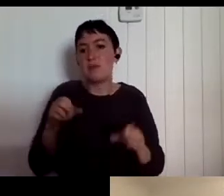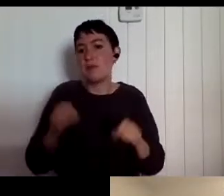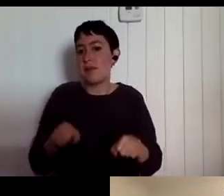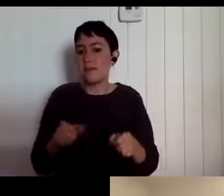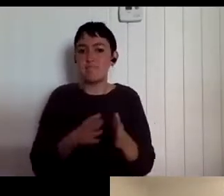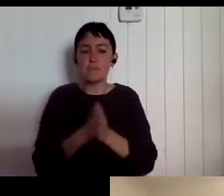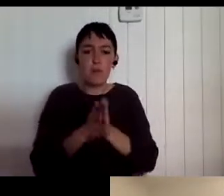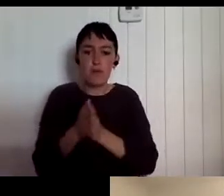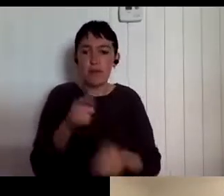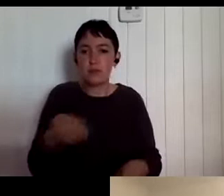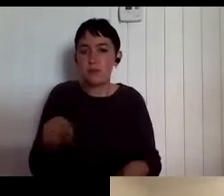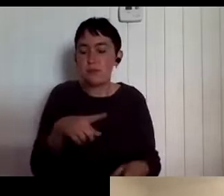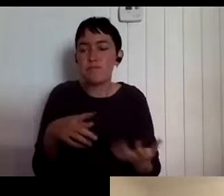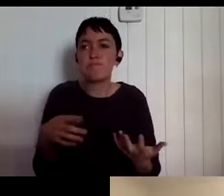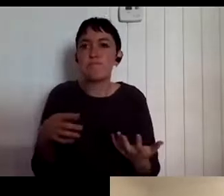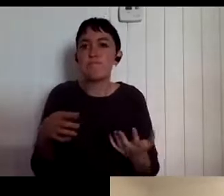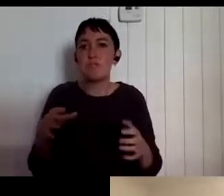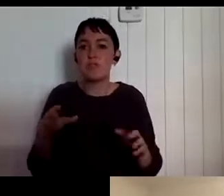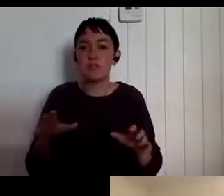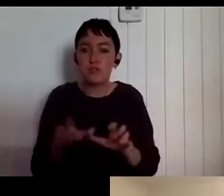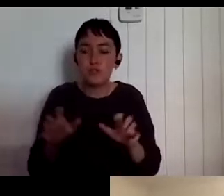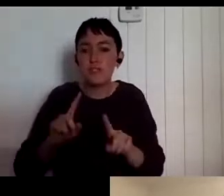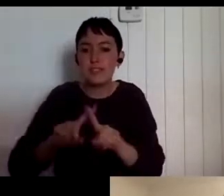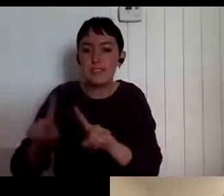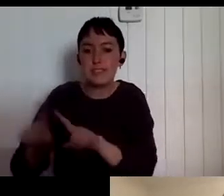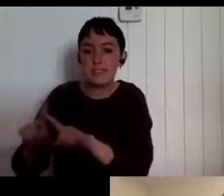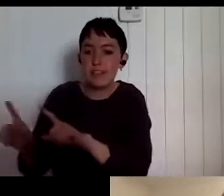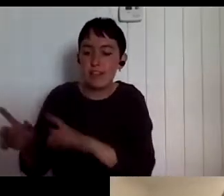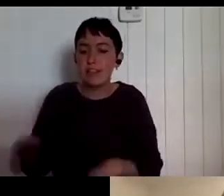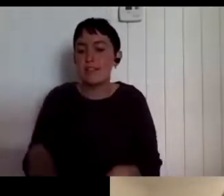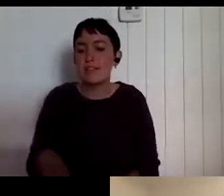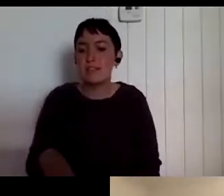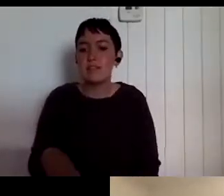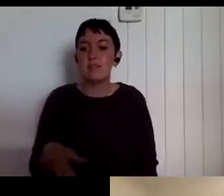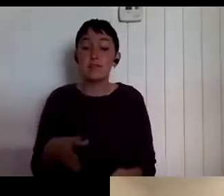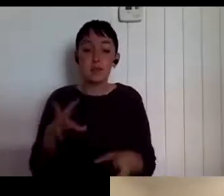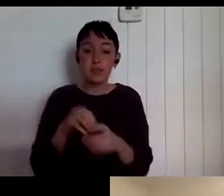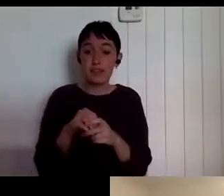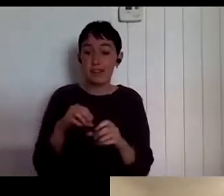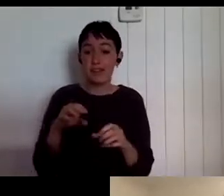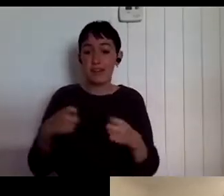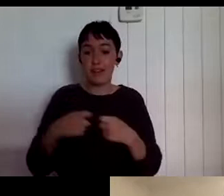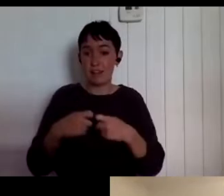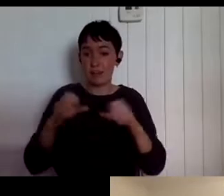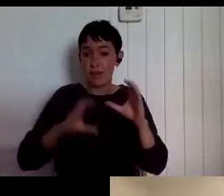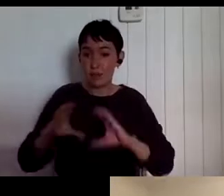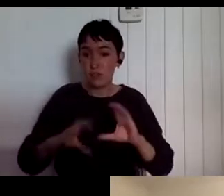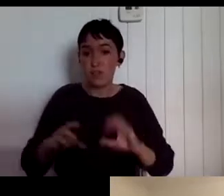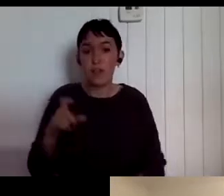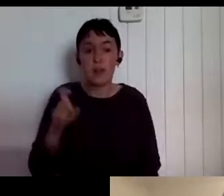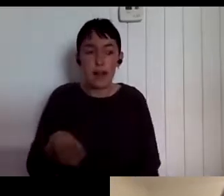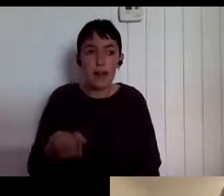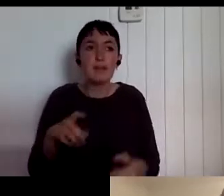And I think that's the best. And within electrochemistry, because you have to, you know, be able to do so many different